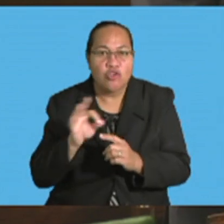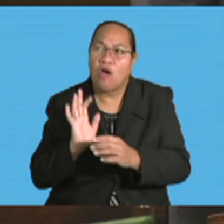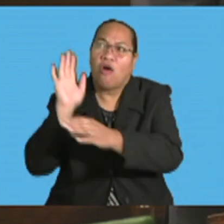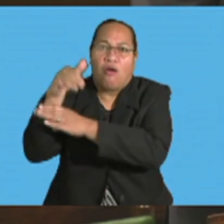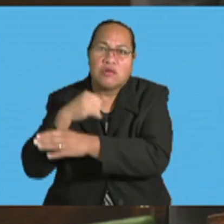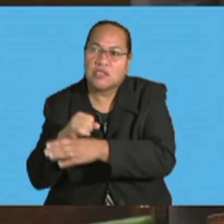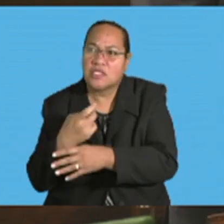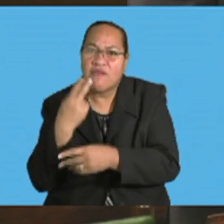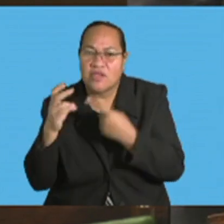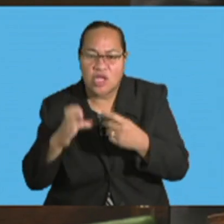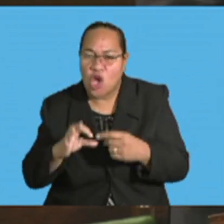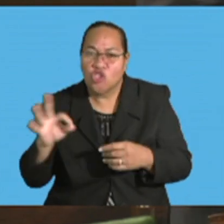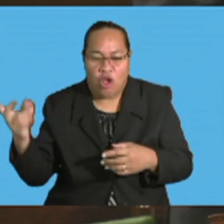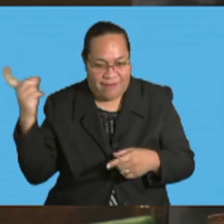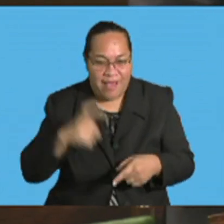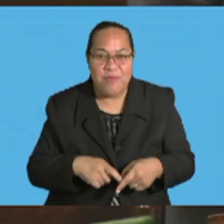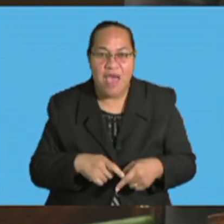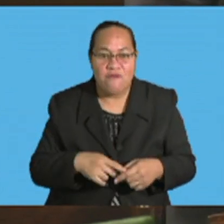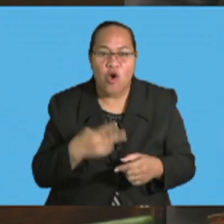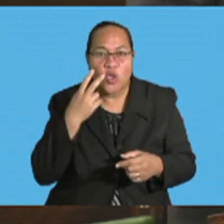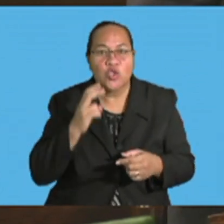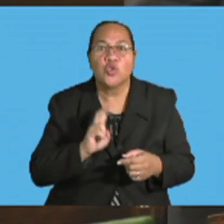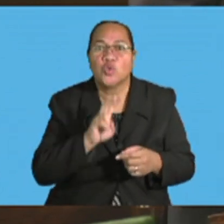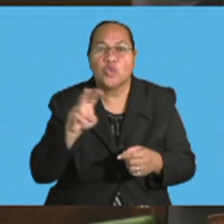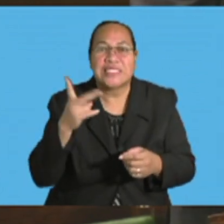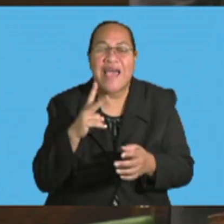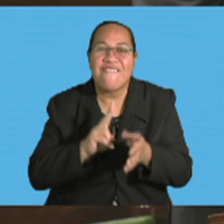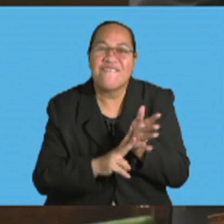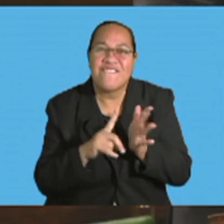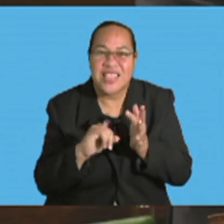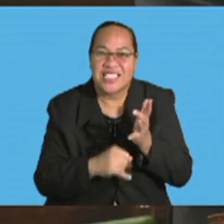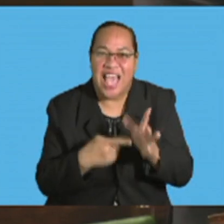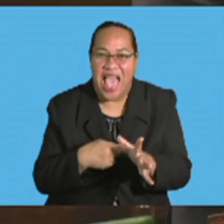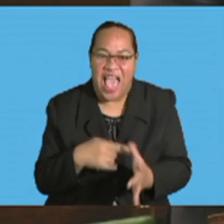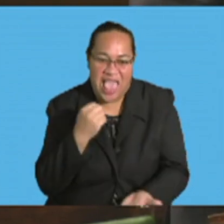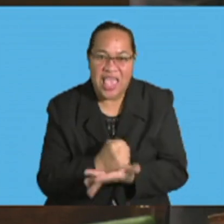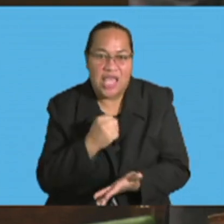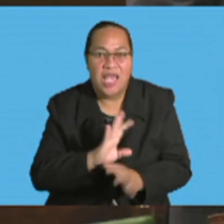members not staying in Fiji on a tourist visa. They are Fijian